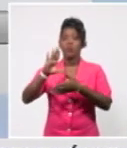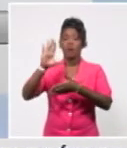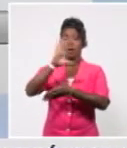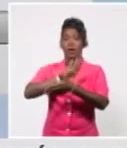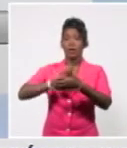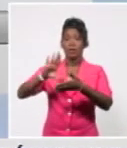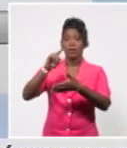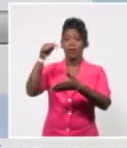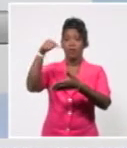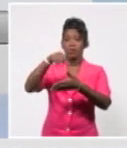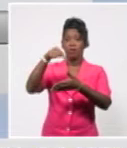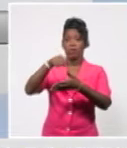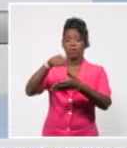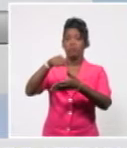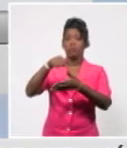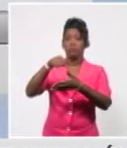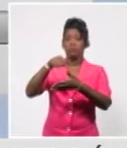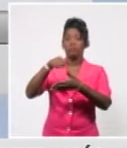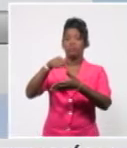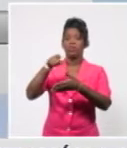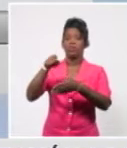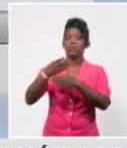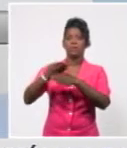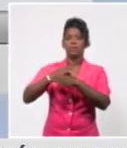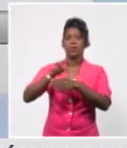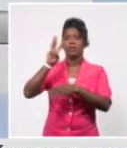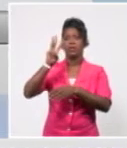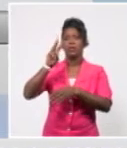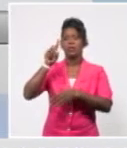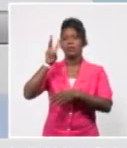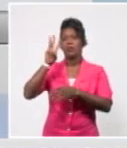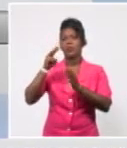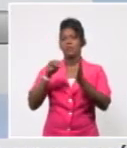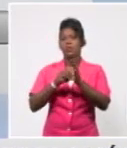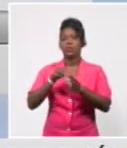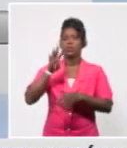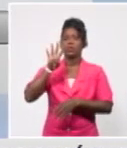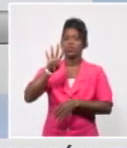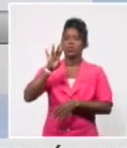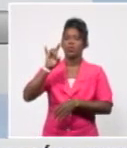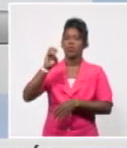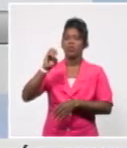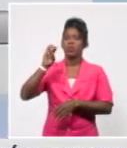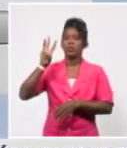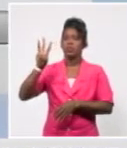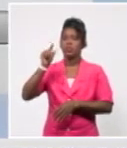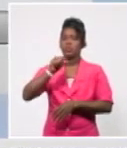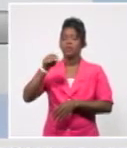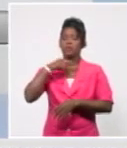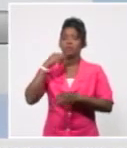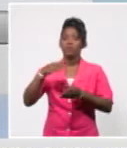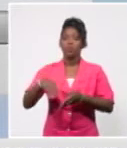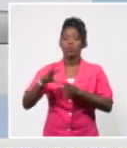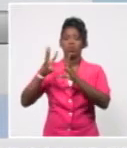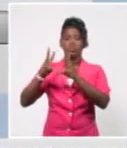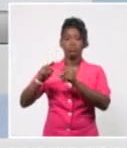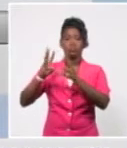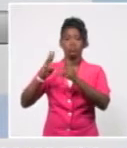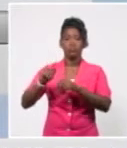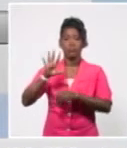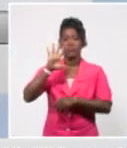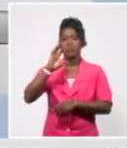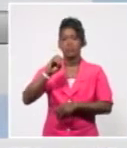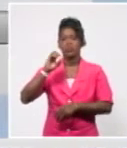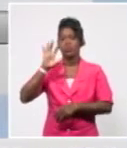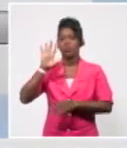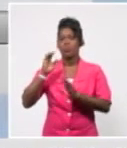3,403 people died of the virus in the Americas yesterday, for a regional death toll of